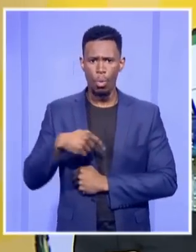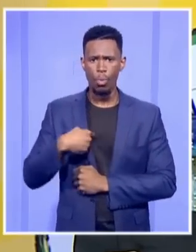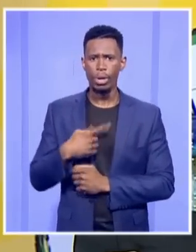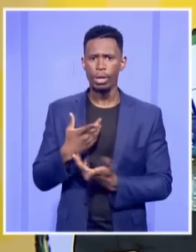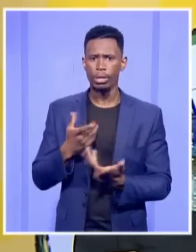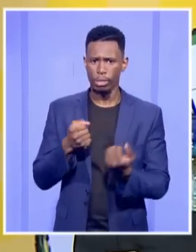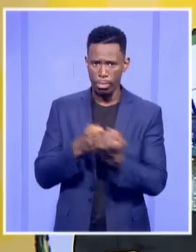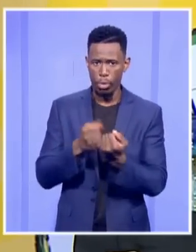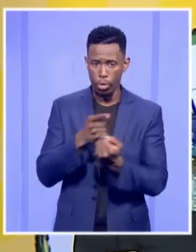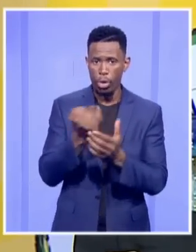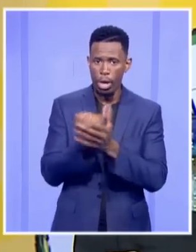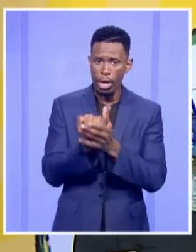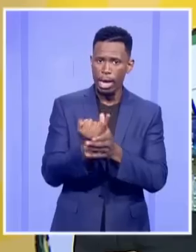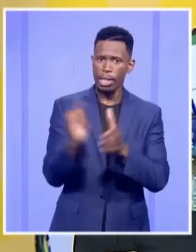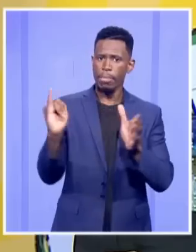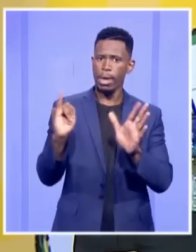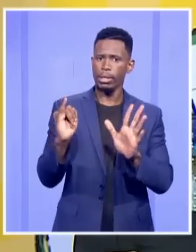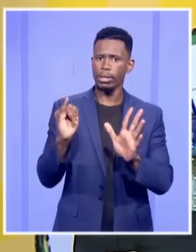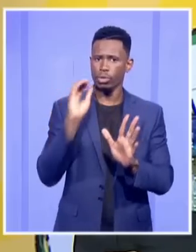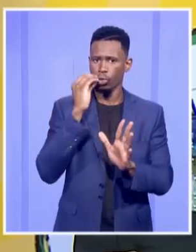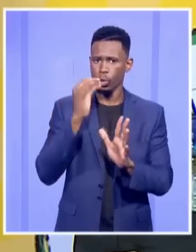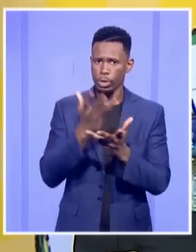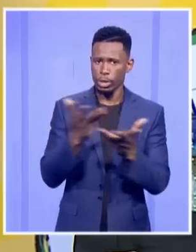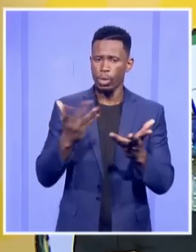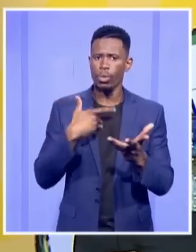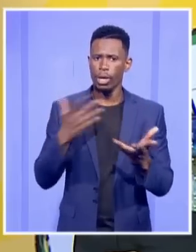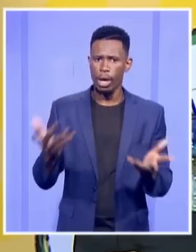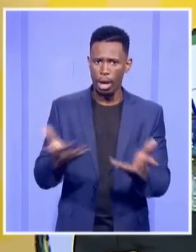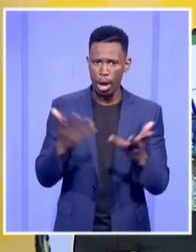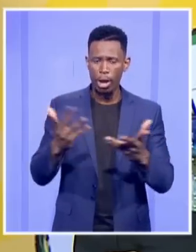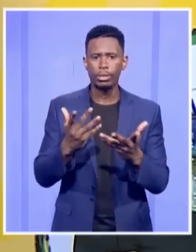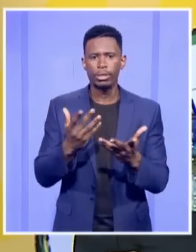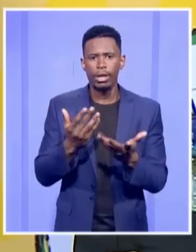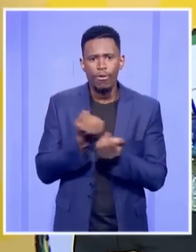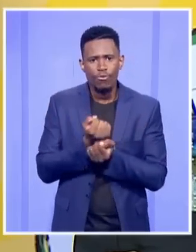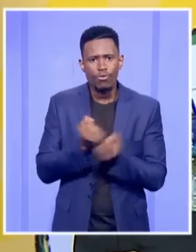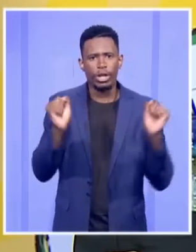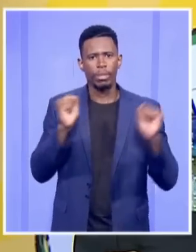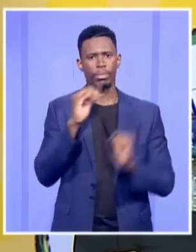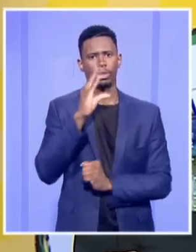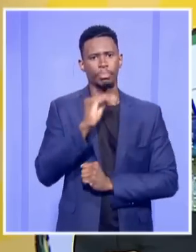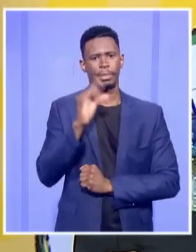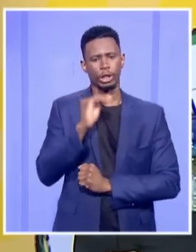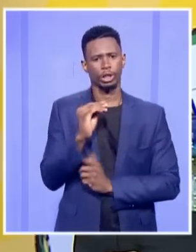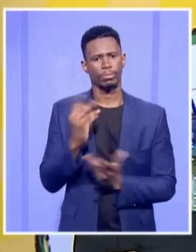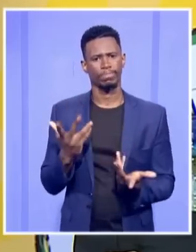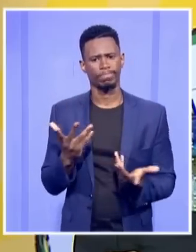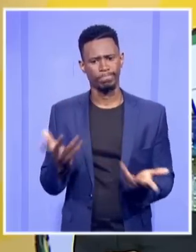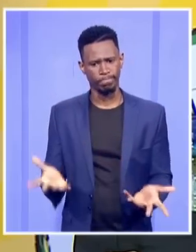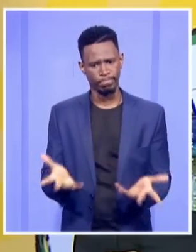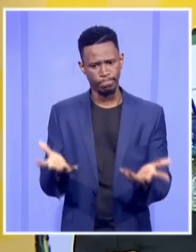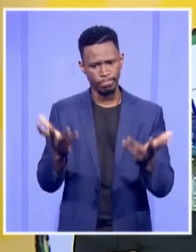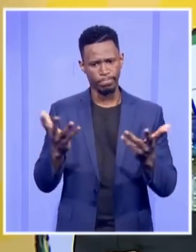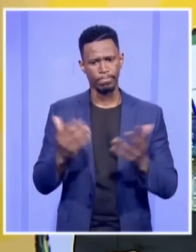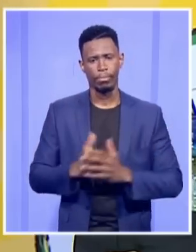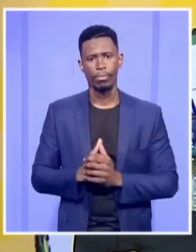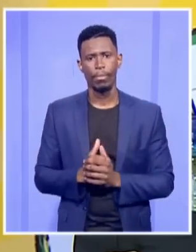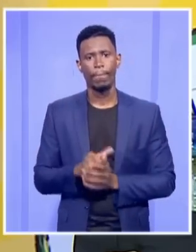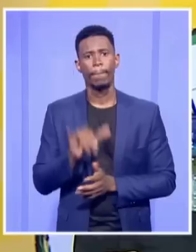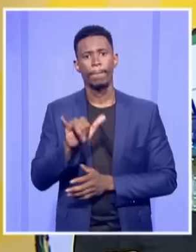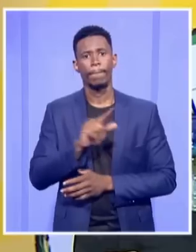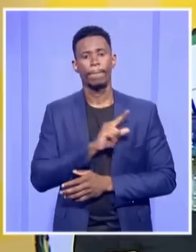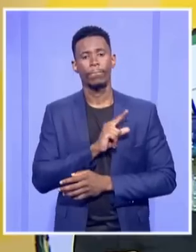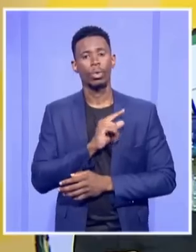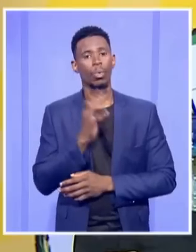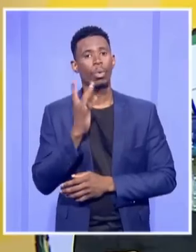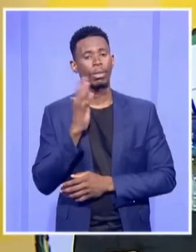We articulated an advanced freedom of speech. So that is why when there was